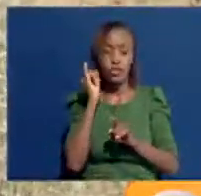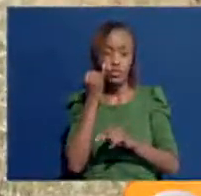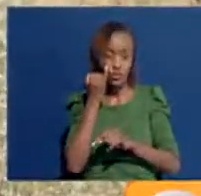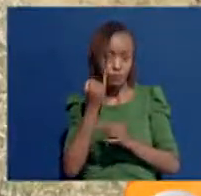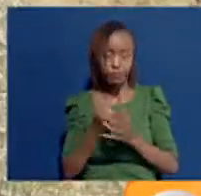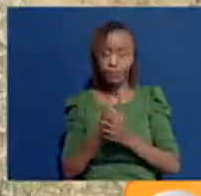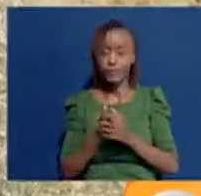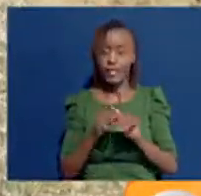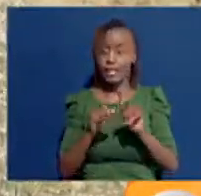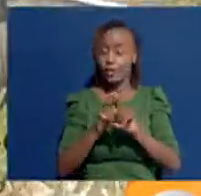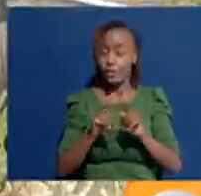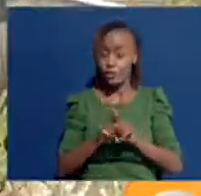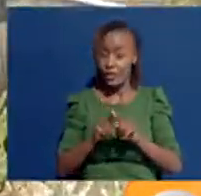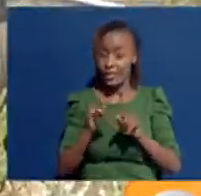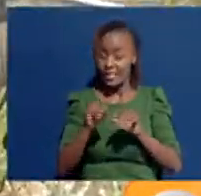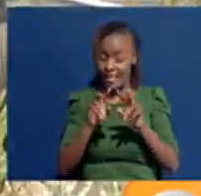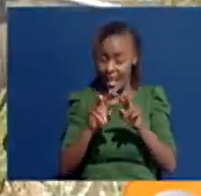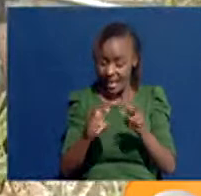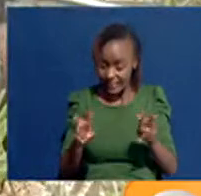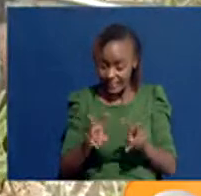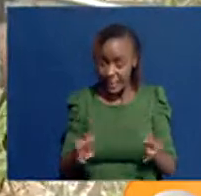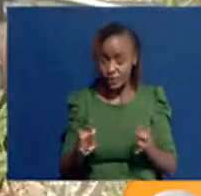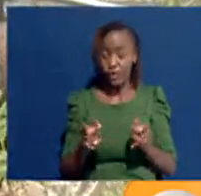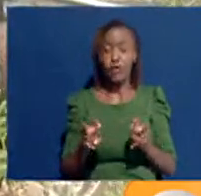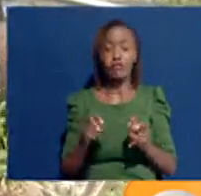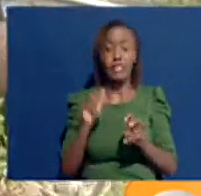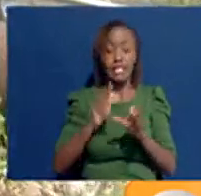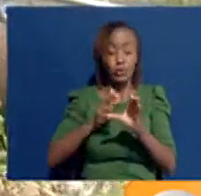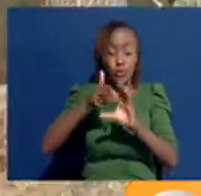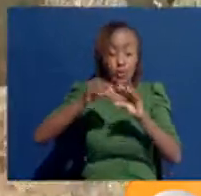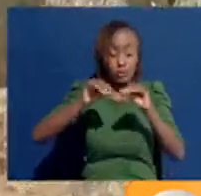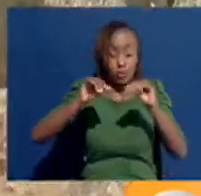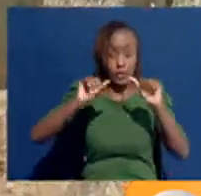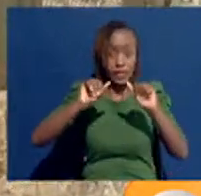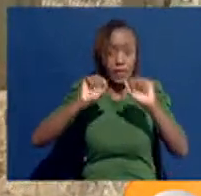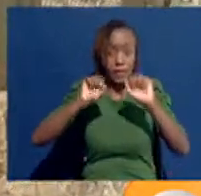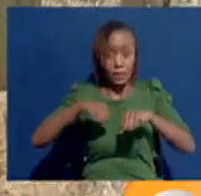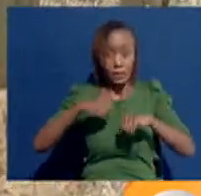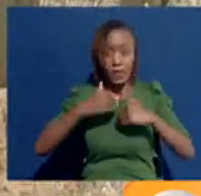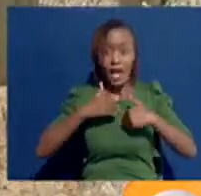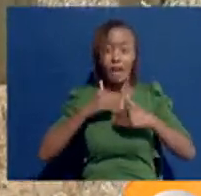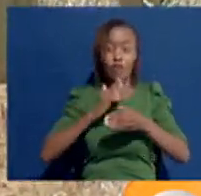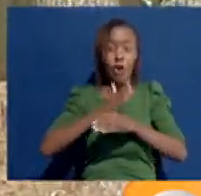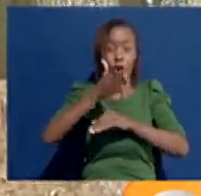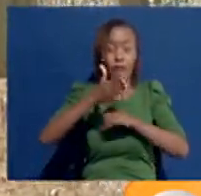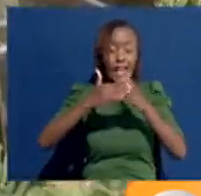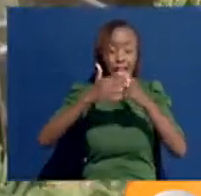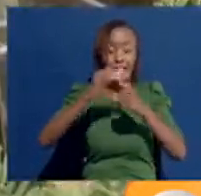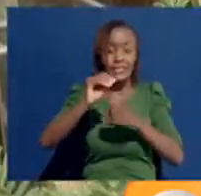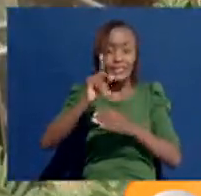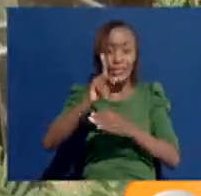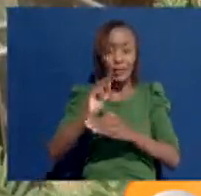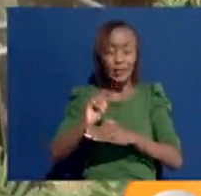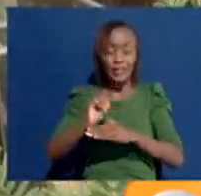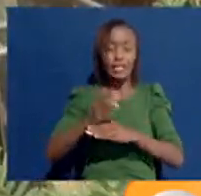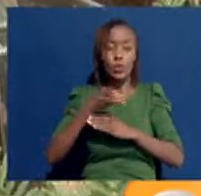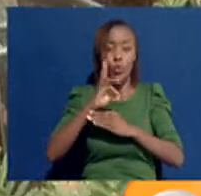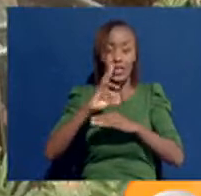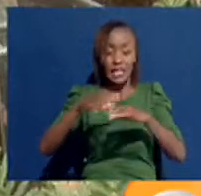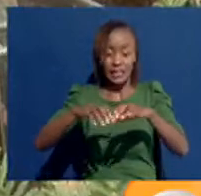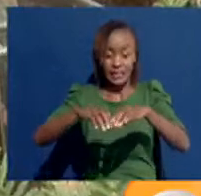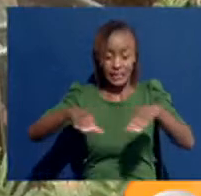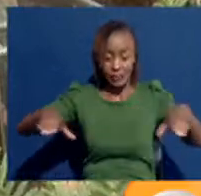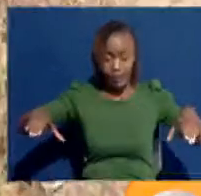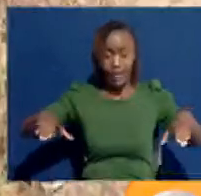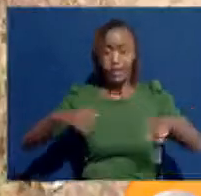Extraction of the high-quality crude oil will be boosted by input of a 90-kilometer water supply pipeline